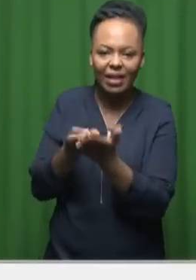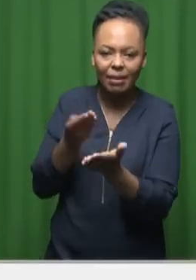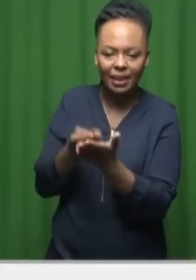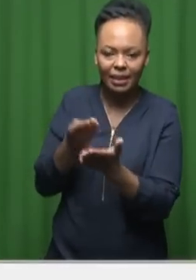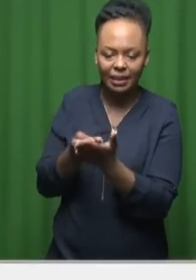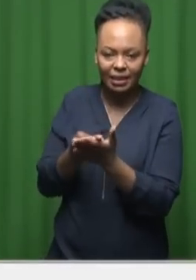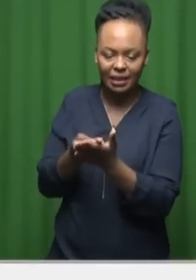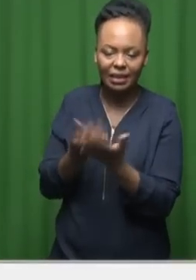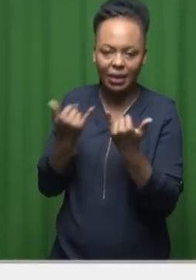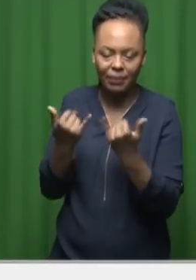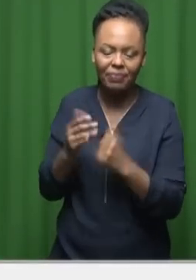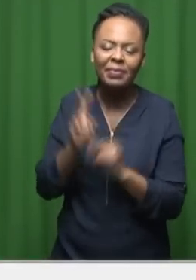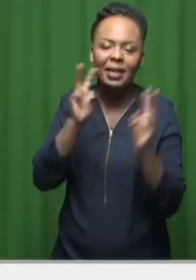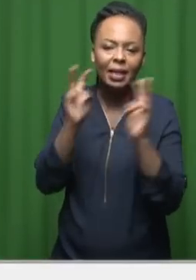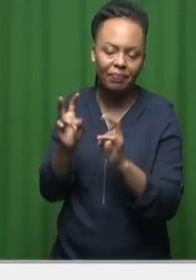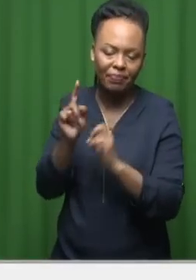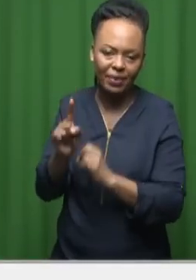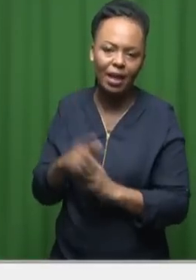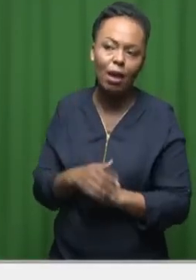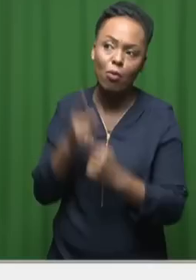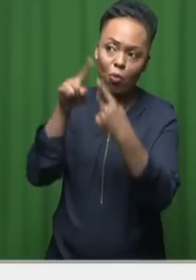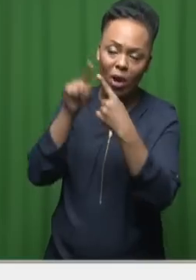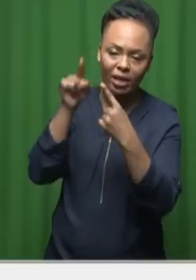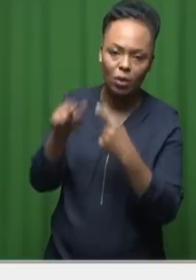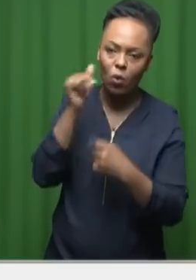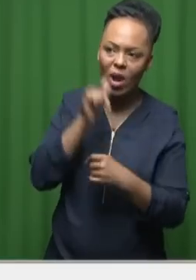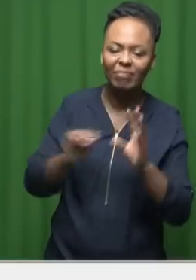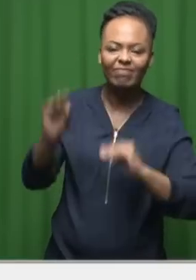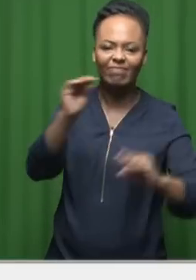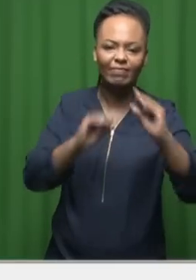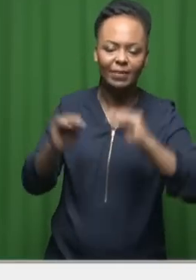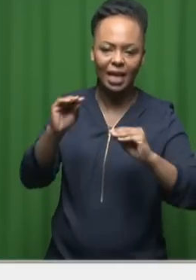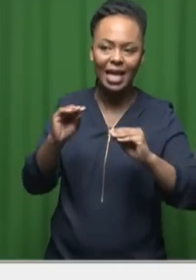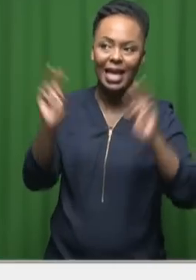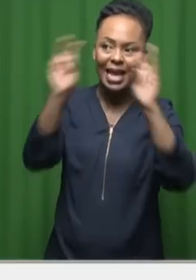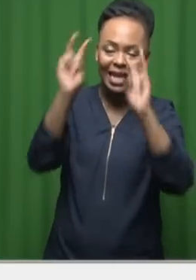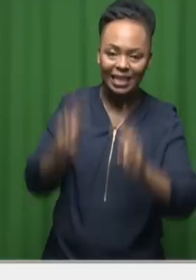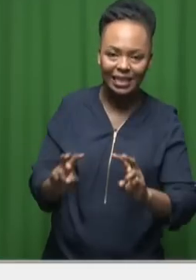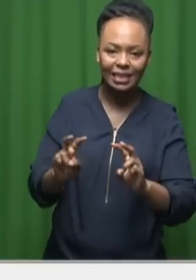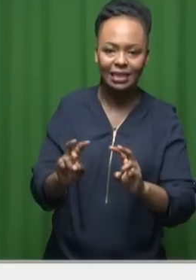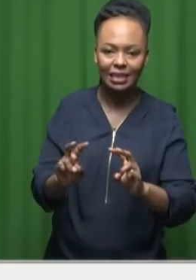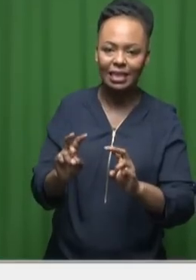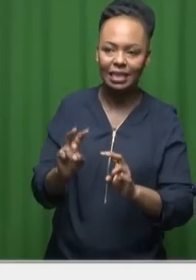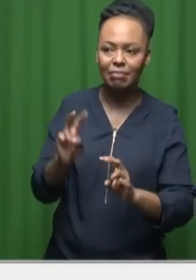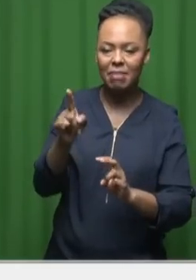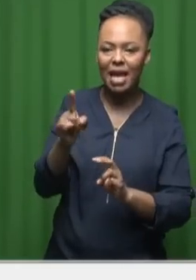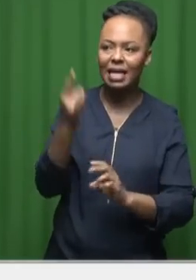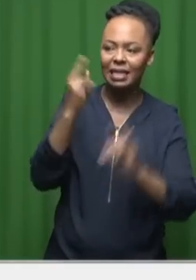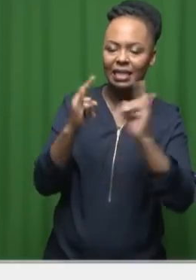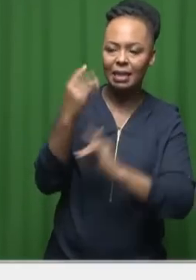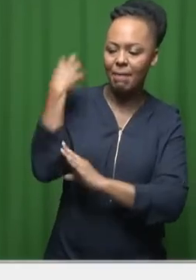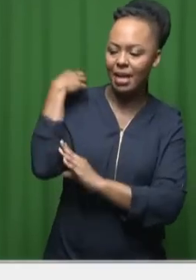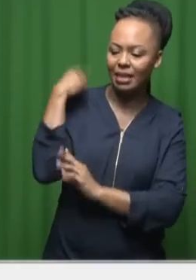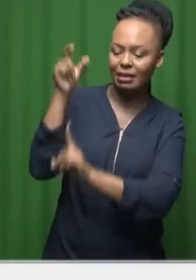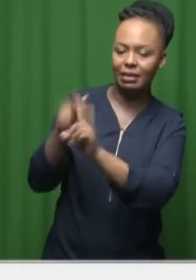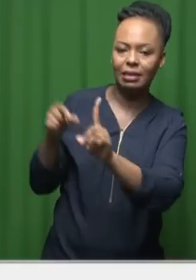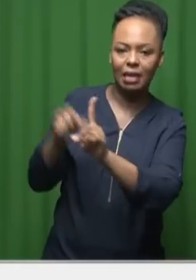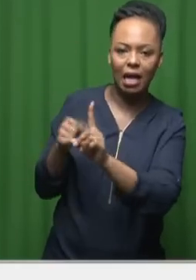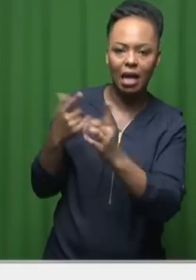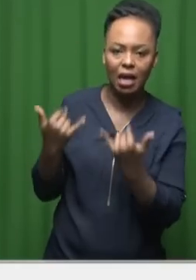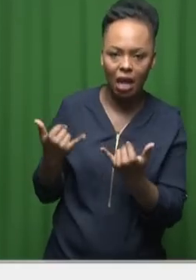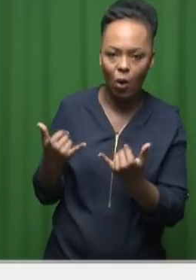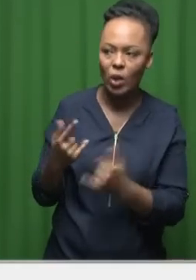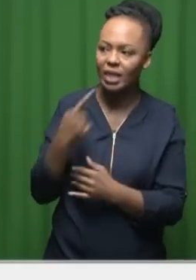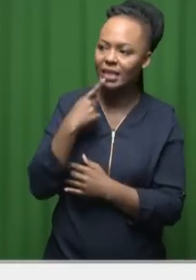factor. And just to that point, you know, when we talk about the electricity minister, you know, what he is meant to do in terms